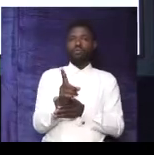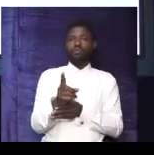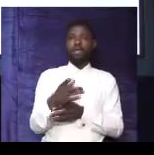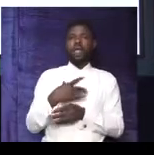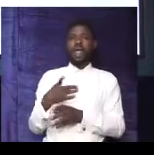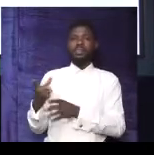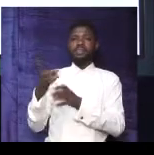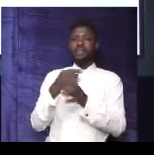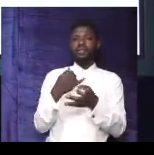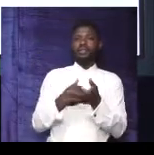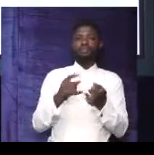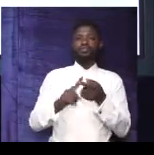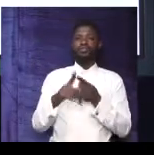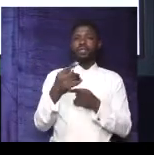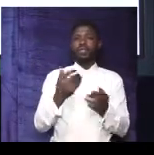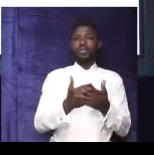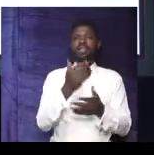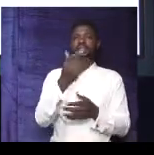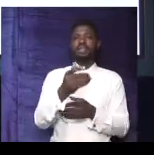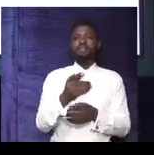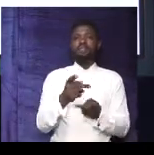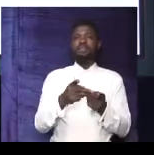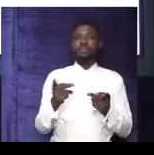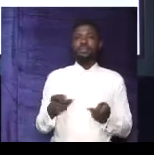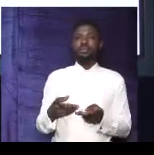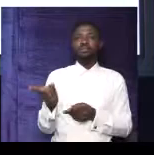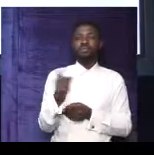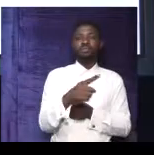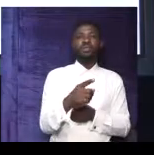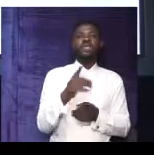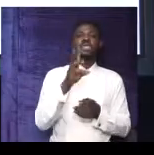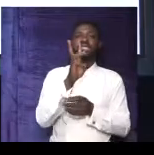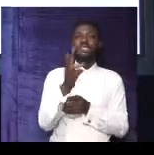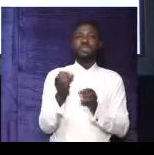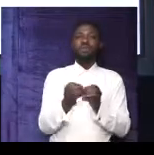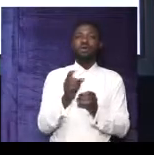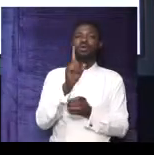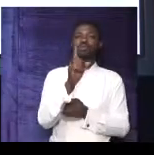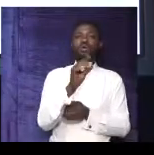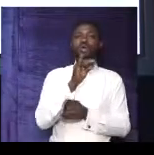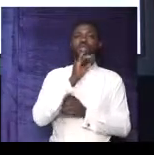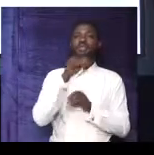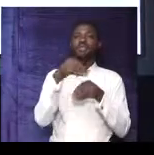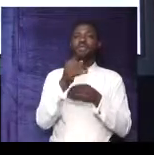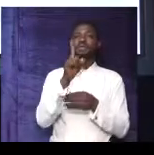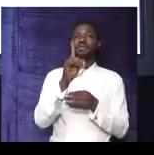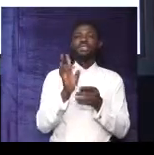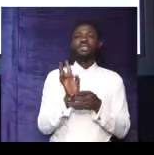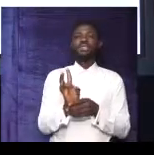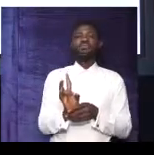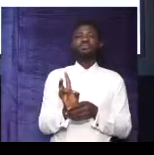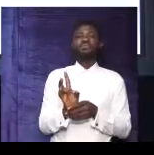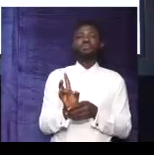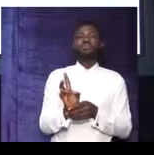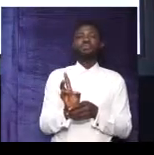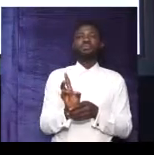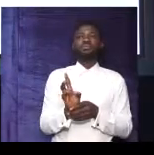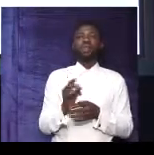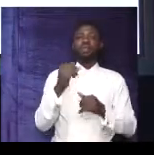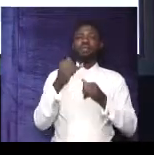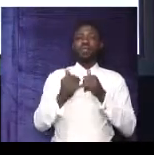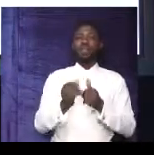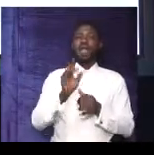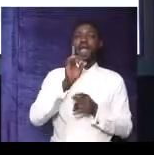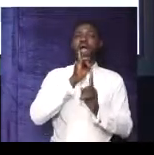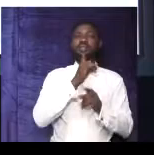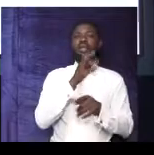here and take it to the next place, like this. So this one comes here. 6 plus 1 gives you 7.